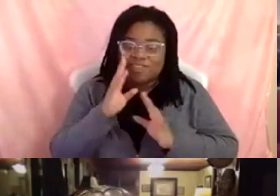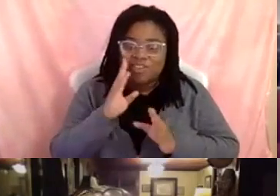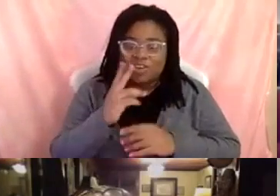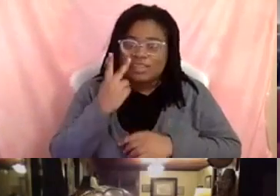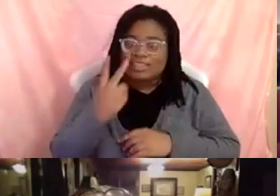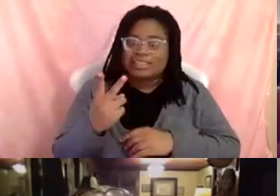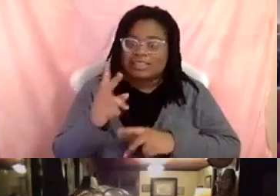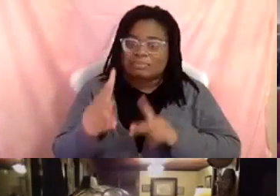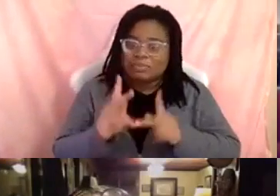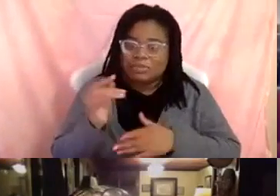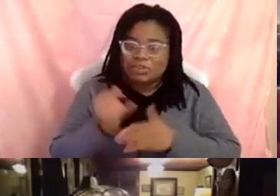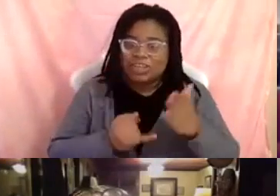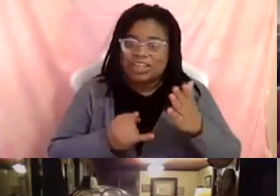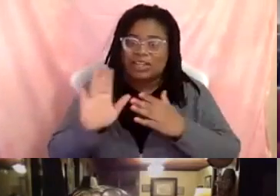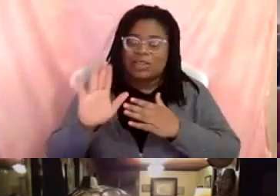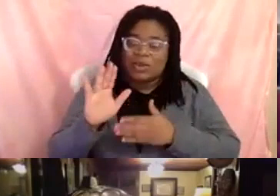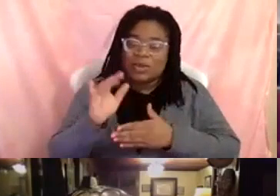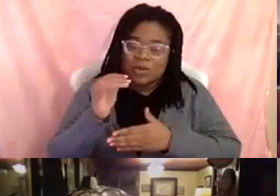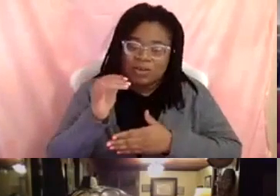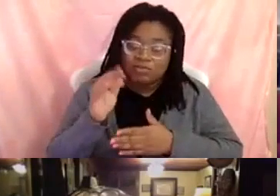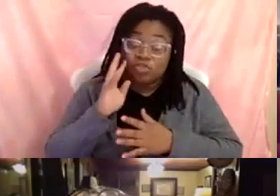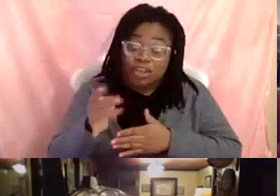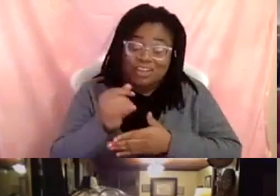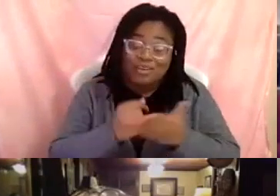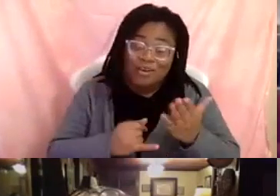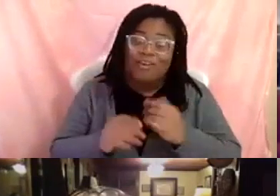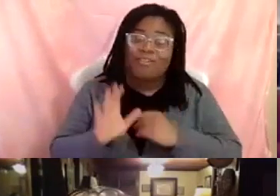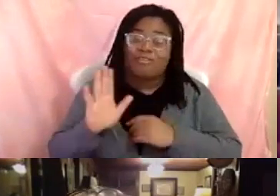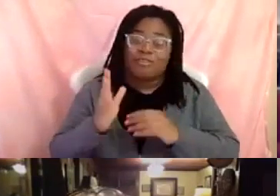creating their art and creating their words. So